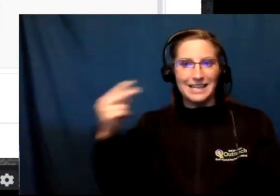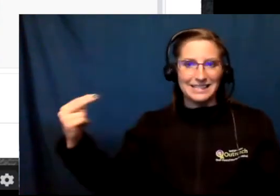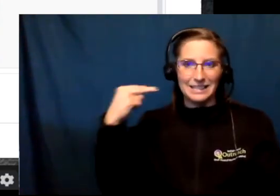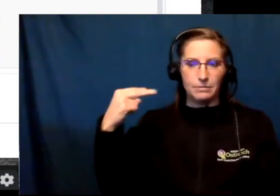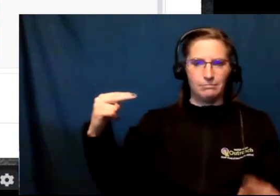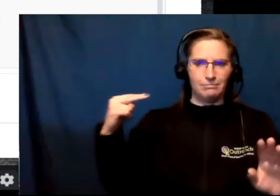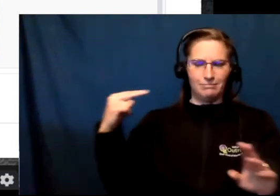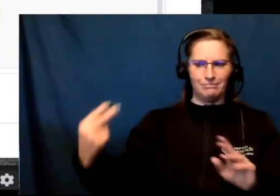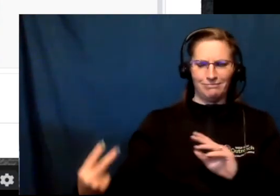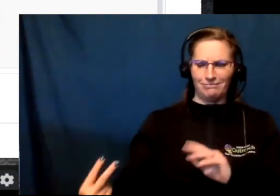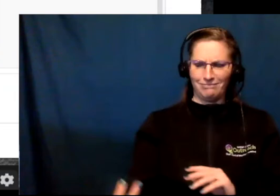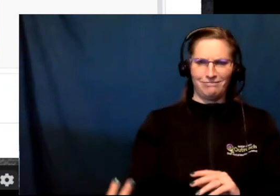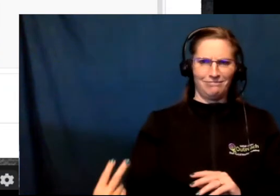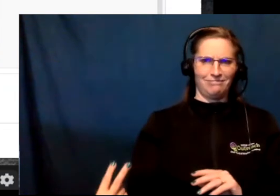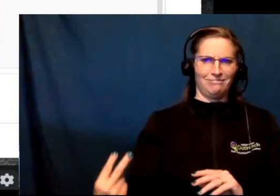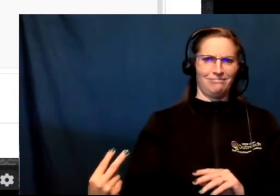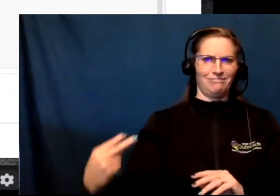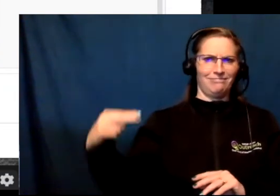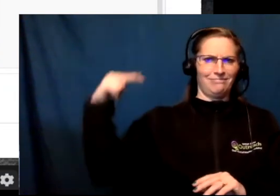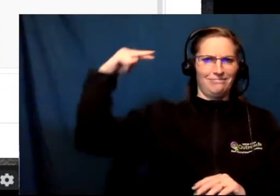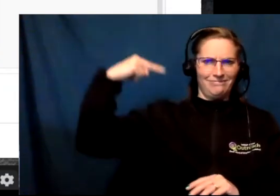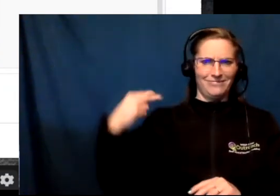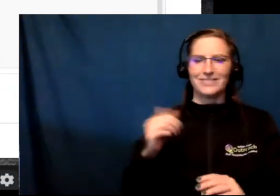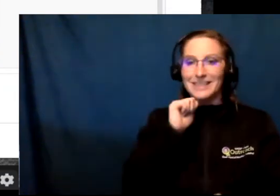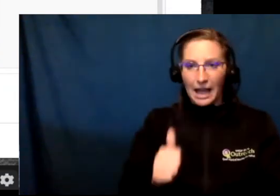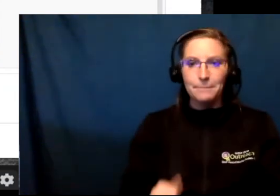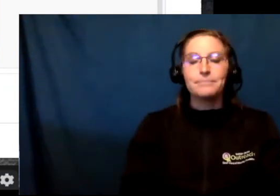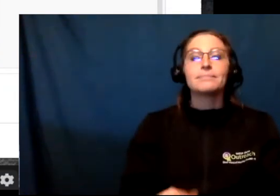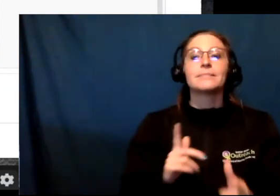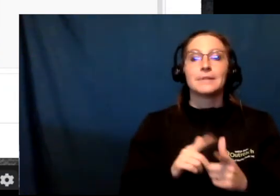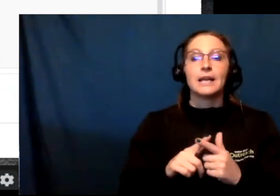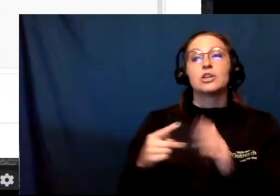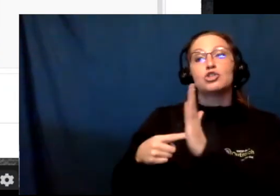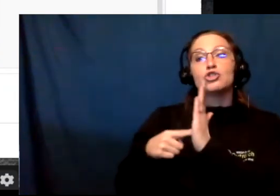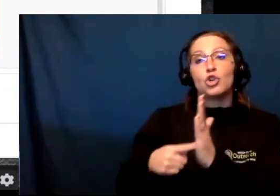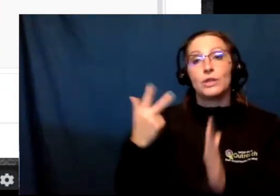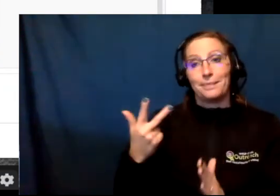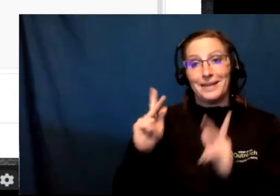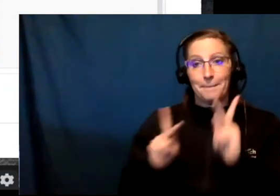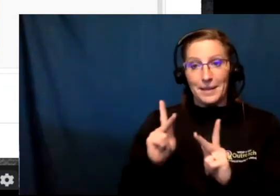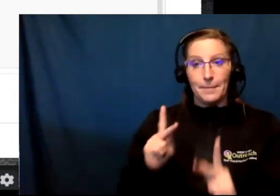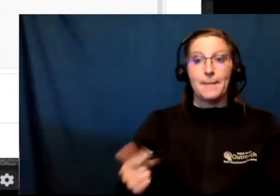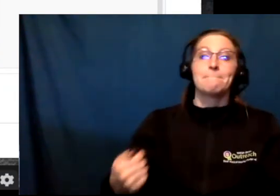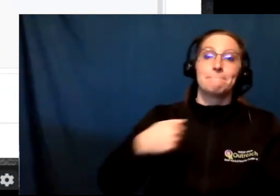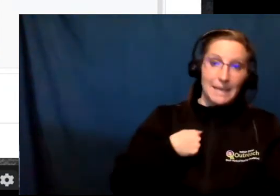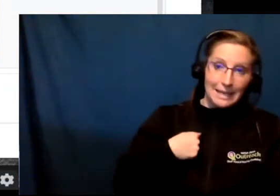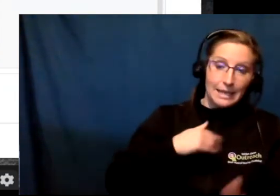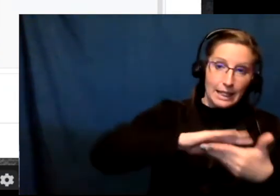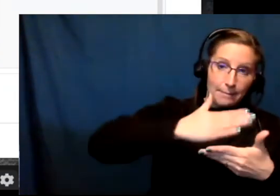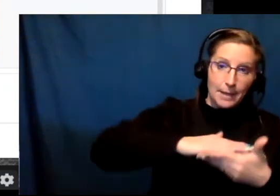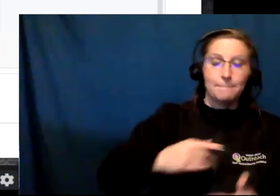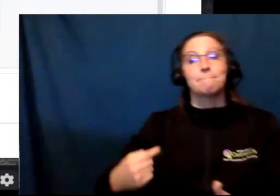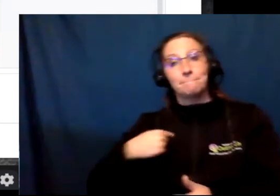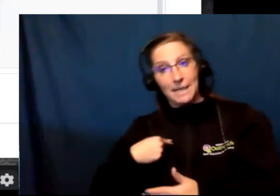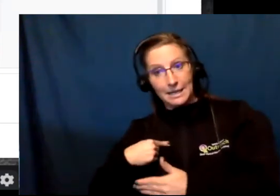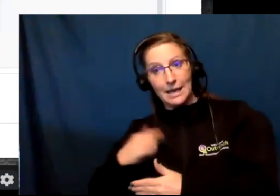angle. Then they're showing the 3 participants. It's me on my laptop, and then my